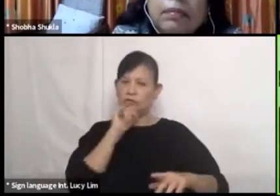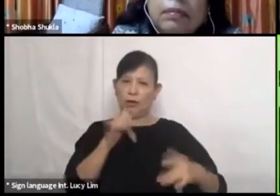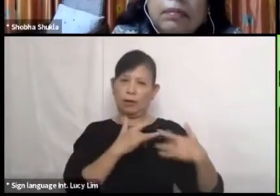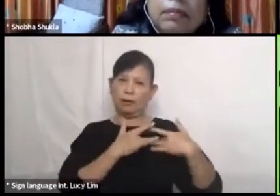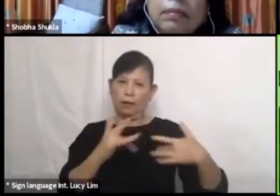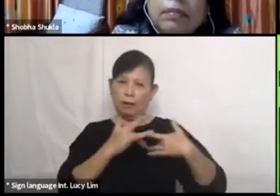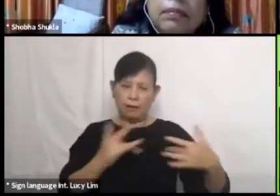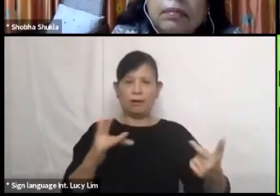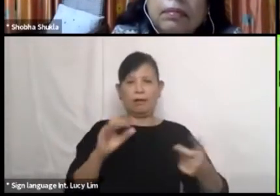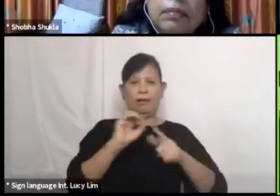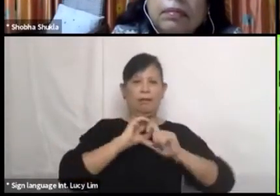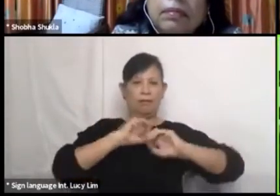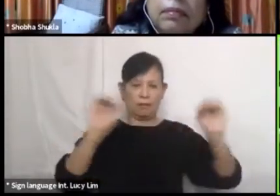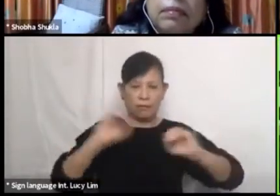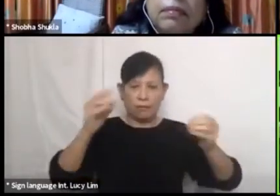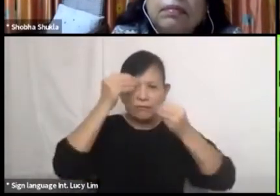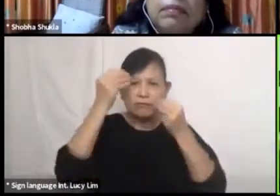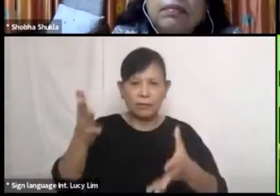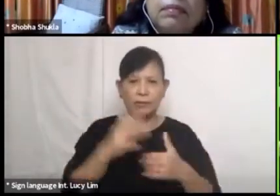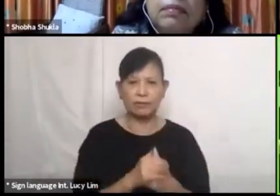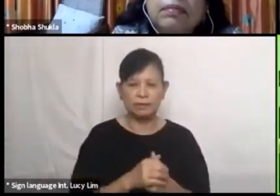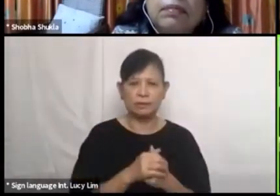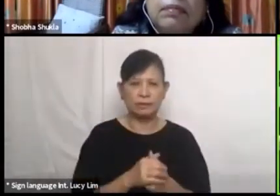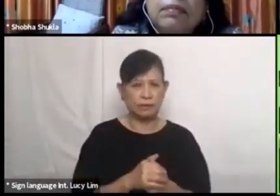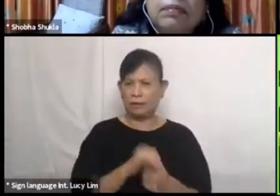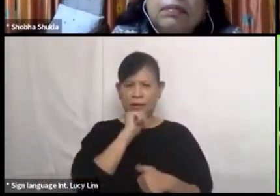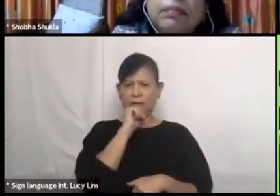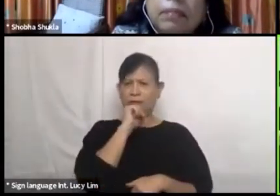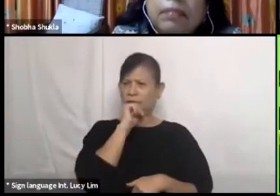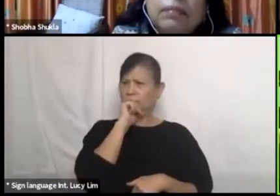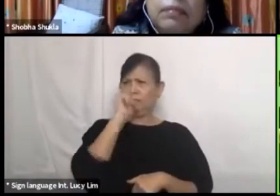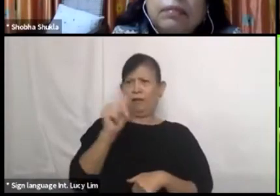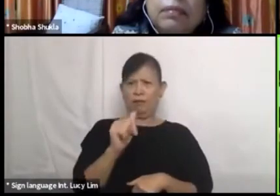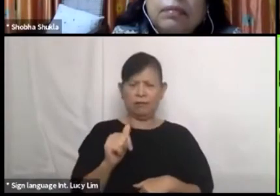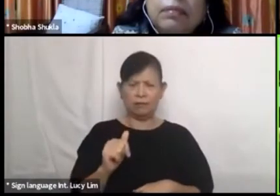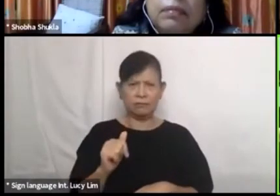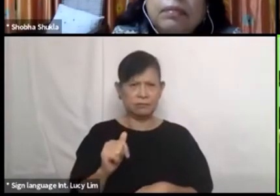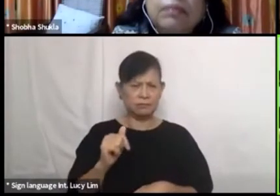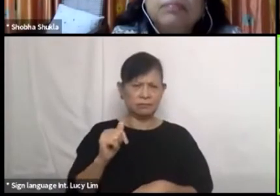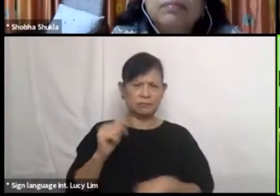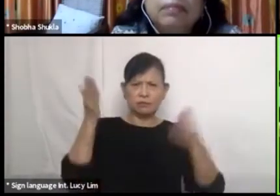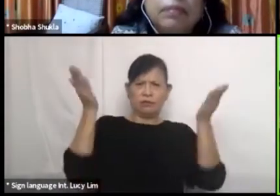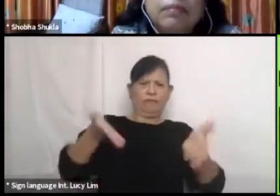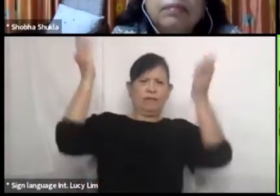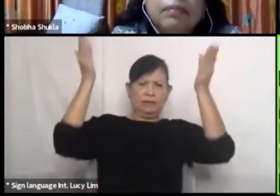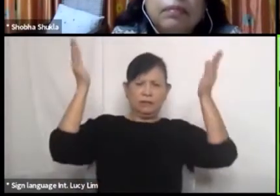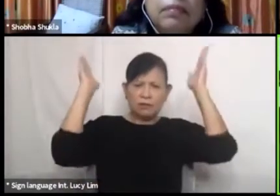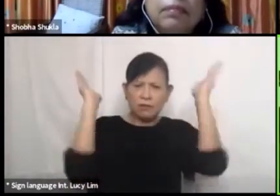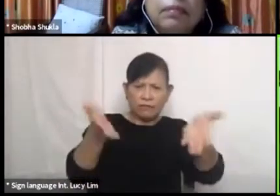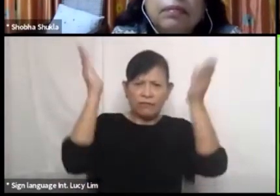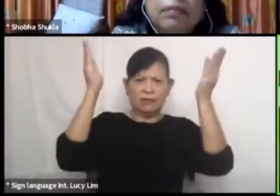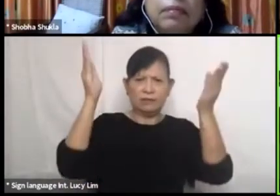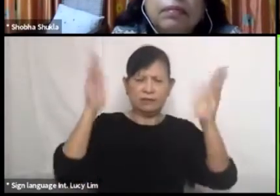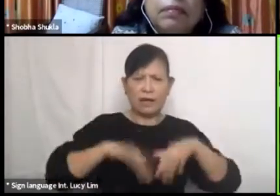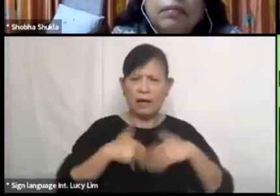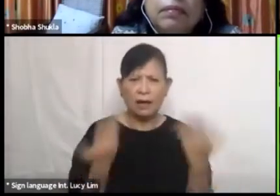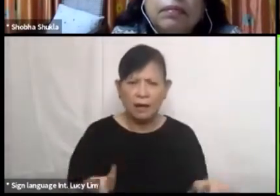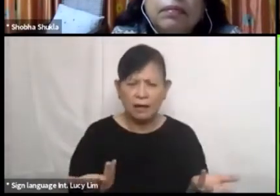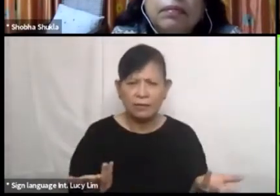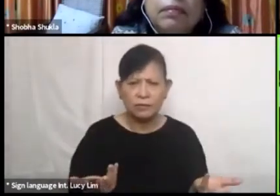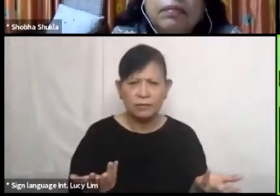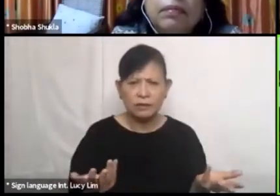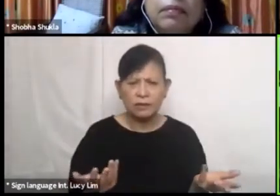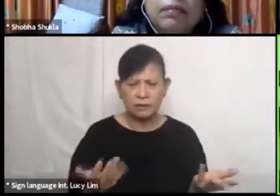have information, and they aren't even convinced actually that this is something that needs to be highlighted. So it all comes together